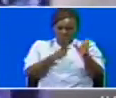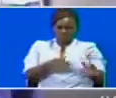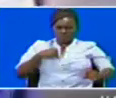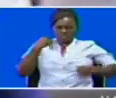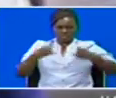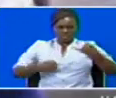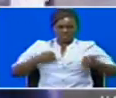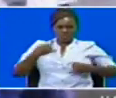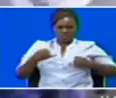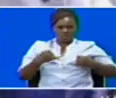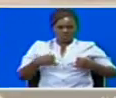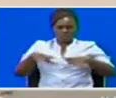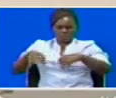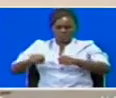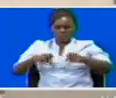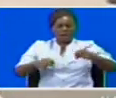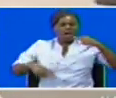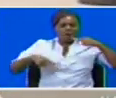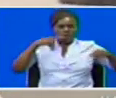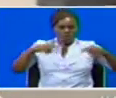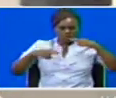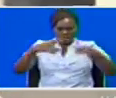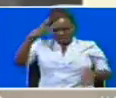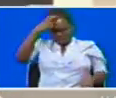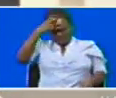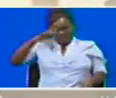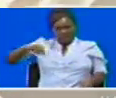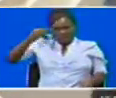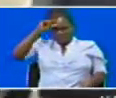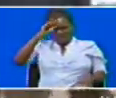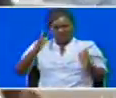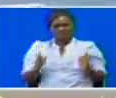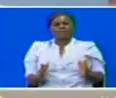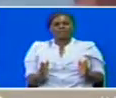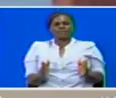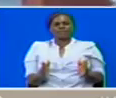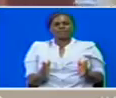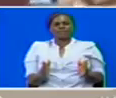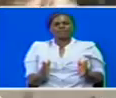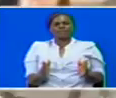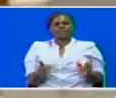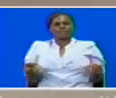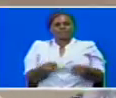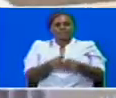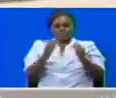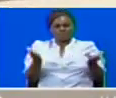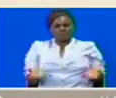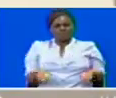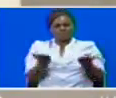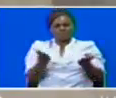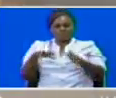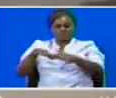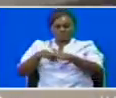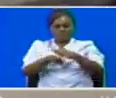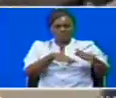enjoying a surge in hotel bookings. Lamu County Governor Isa Timami also noted that the improvement in